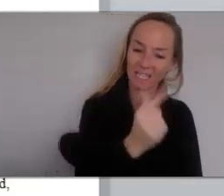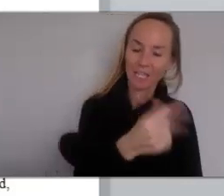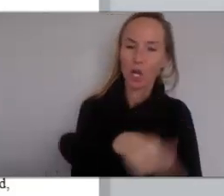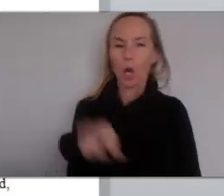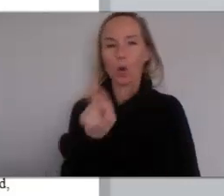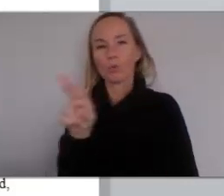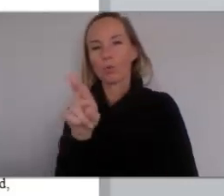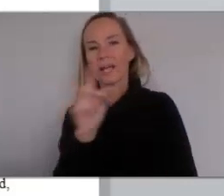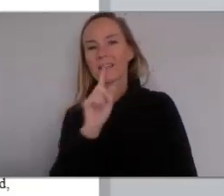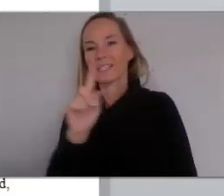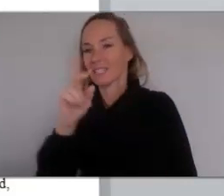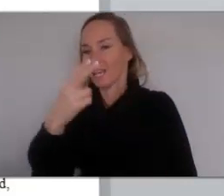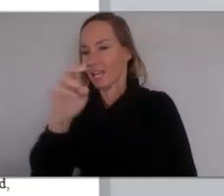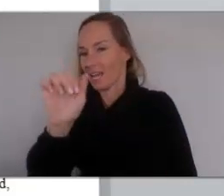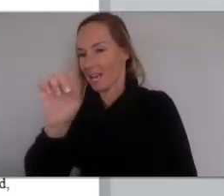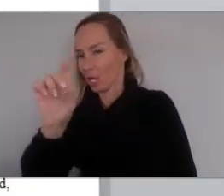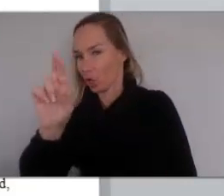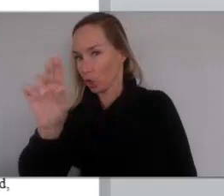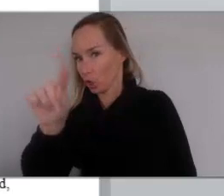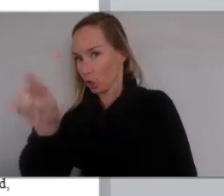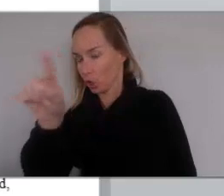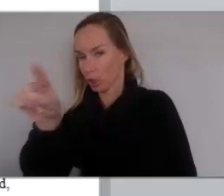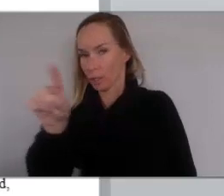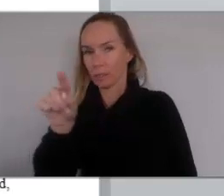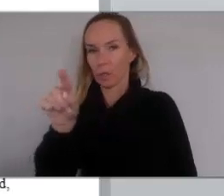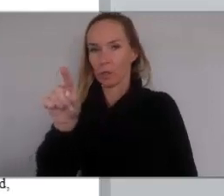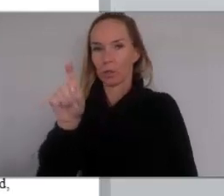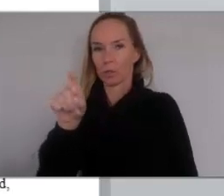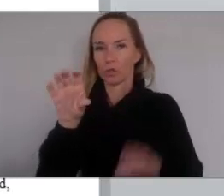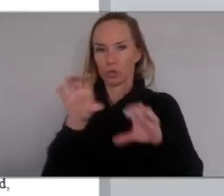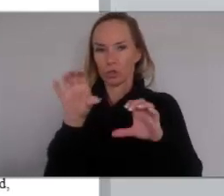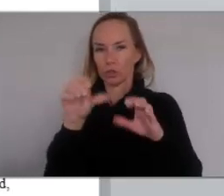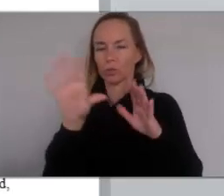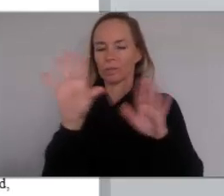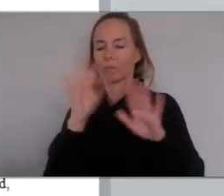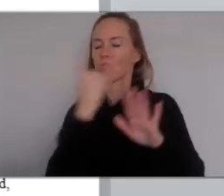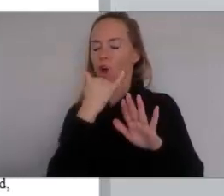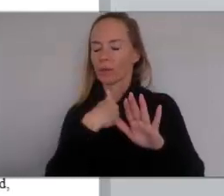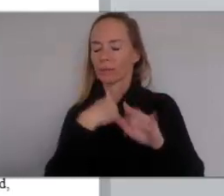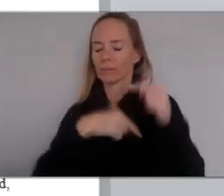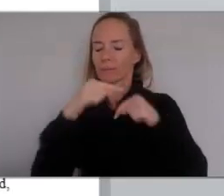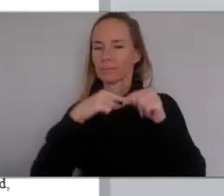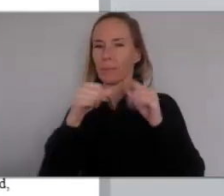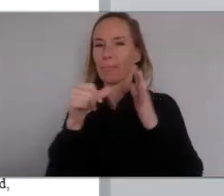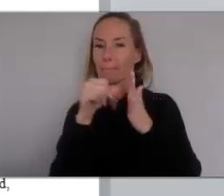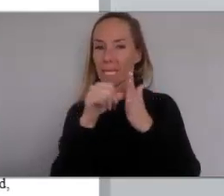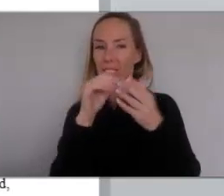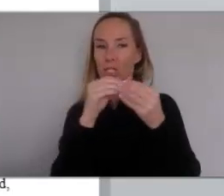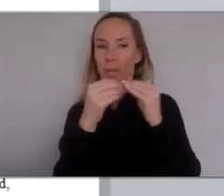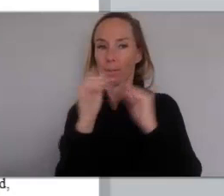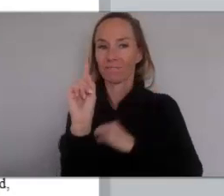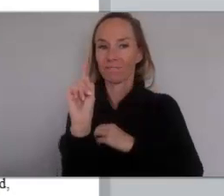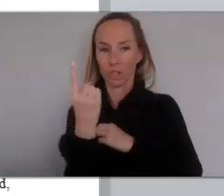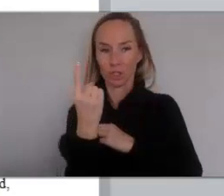header. And actually, to do that, you should do the page number first. I take that back. Page number,